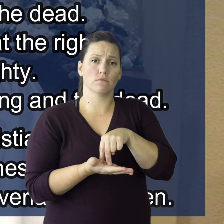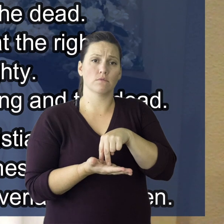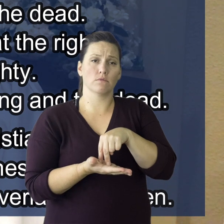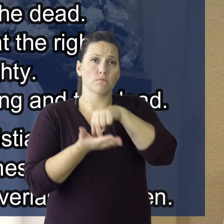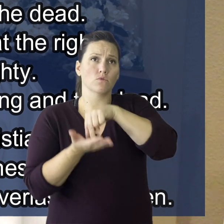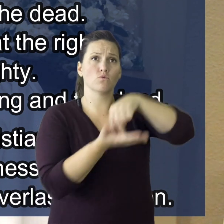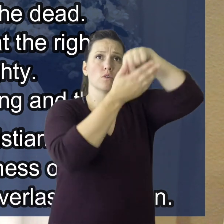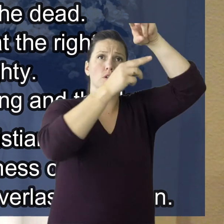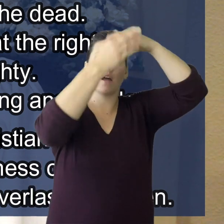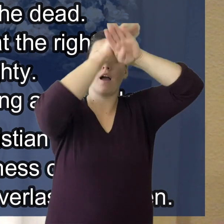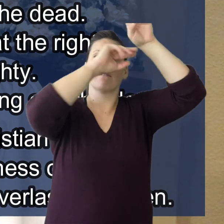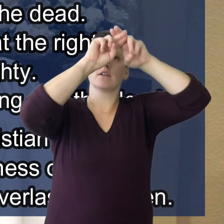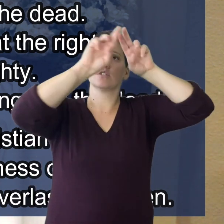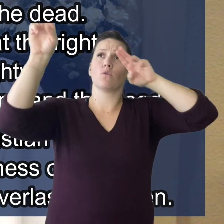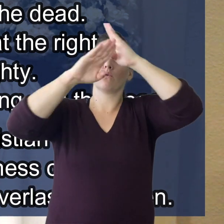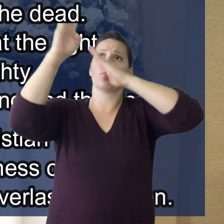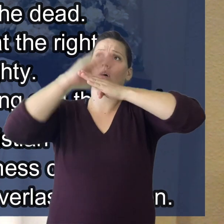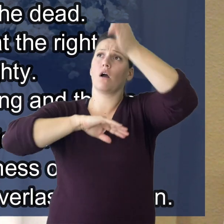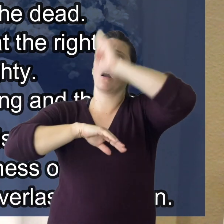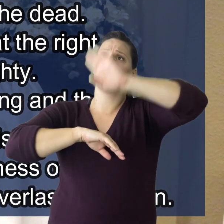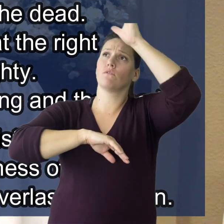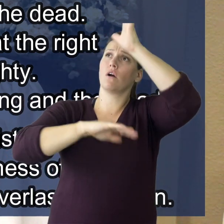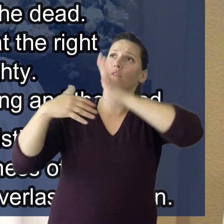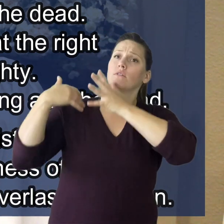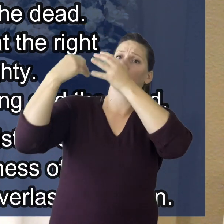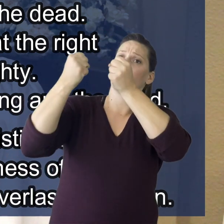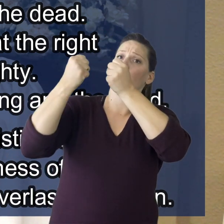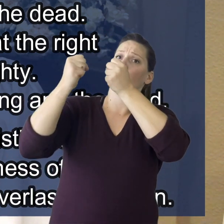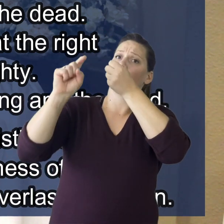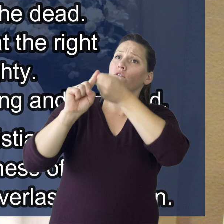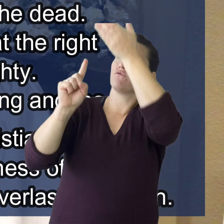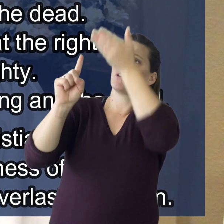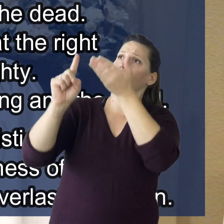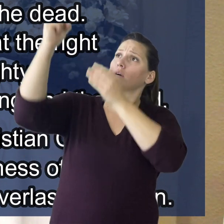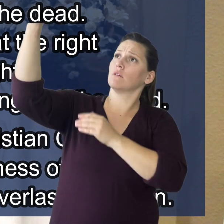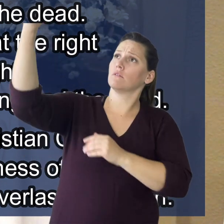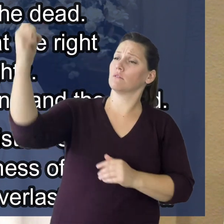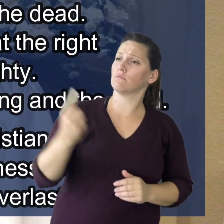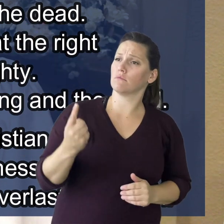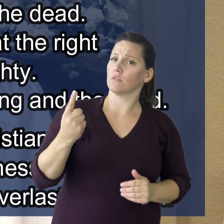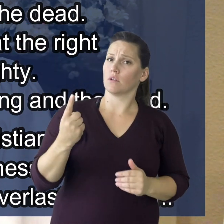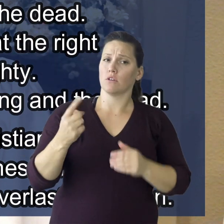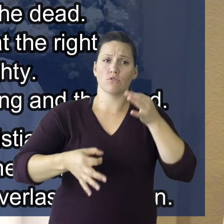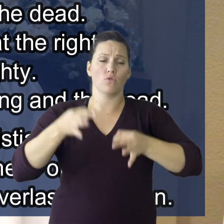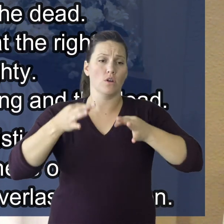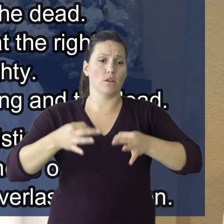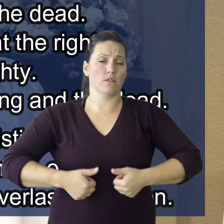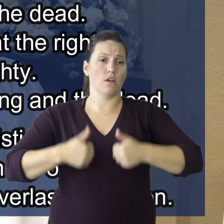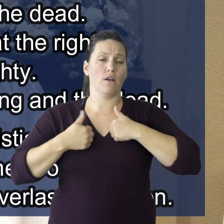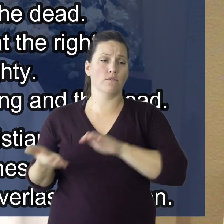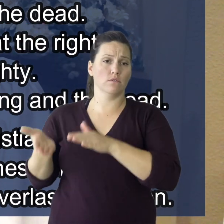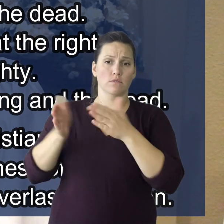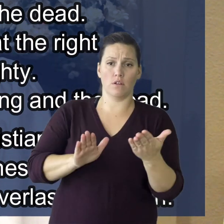rose again from the dead. He ascended into heaven and sits at the right hand of God the Father Almighty.